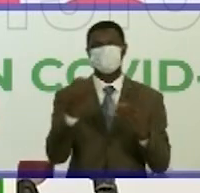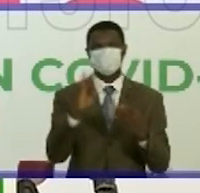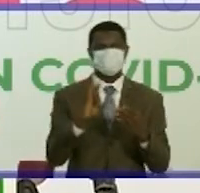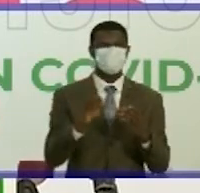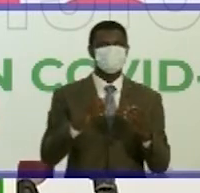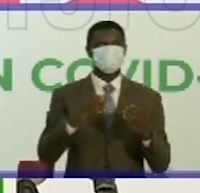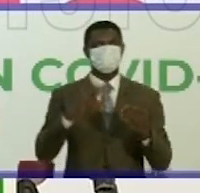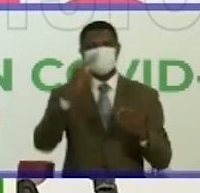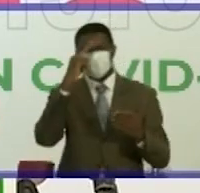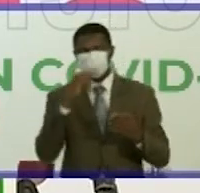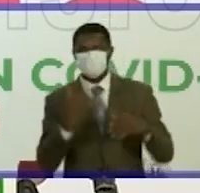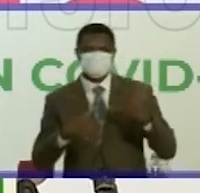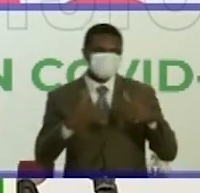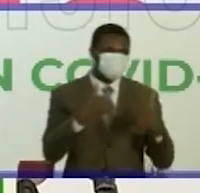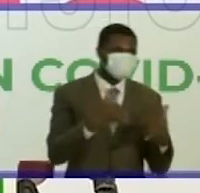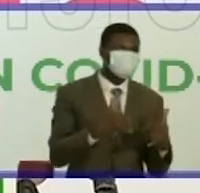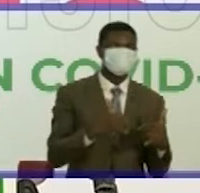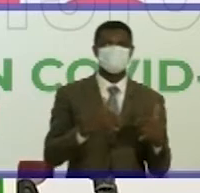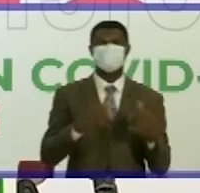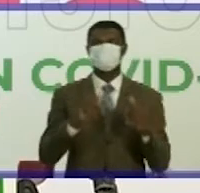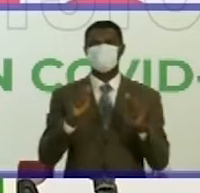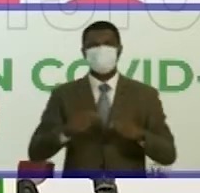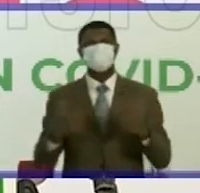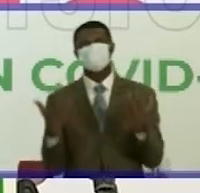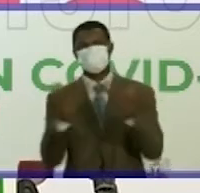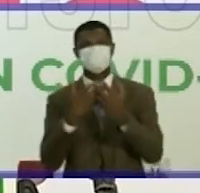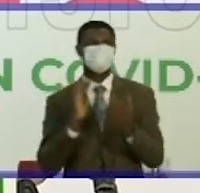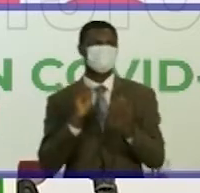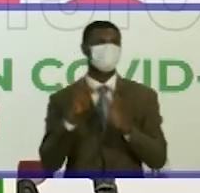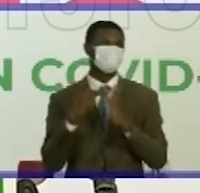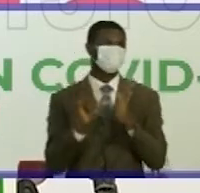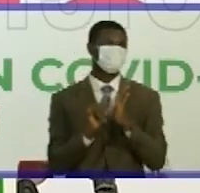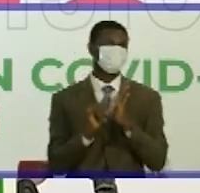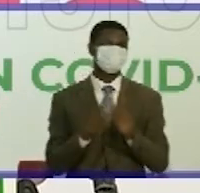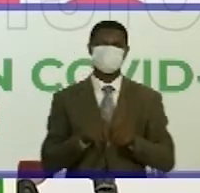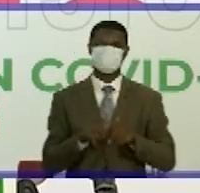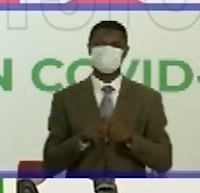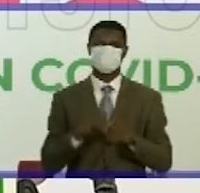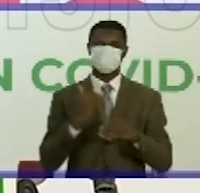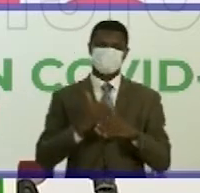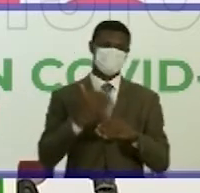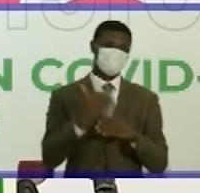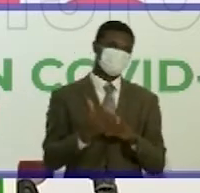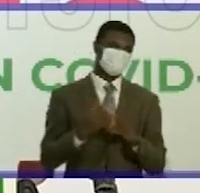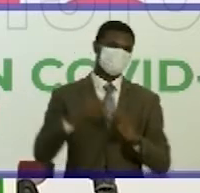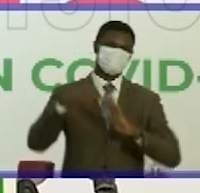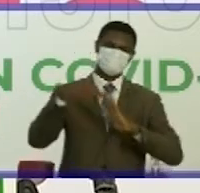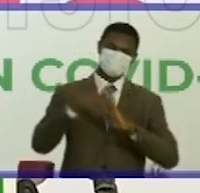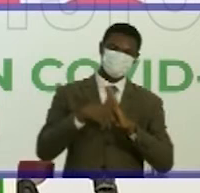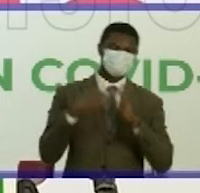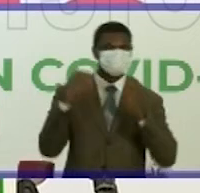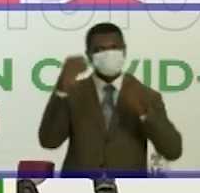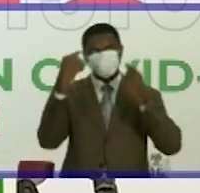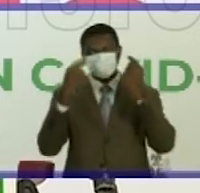for supervised exercises. After due consideration of the